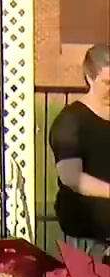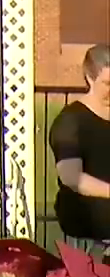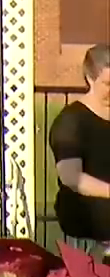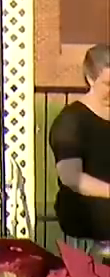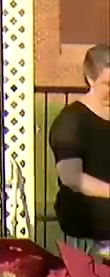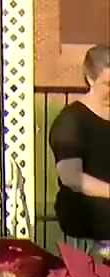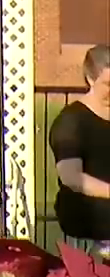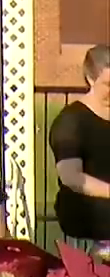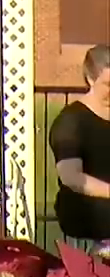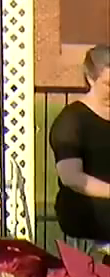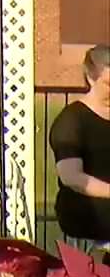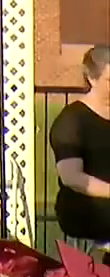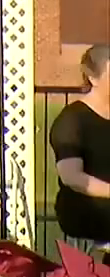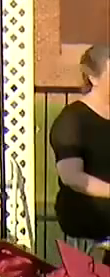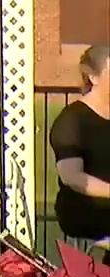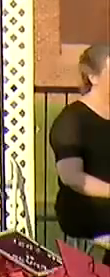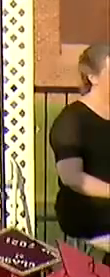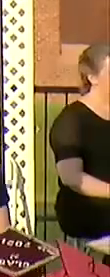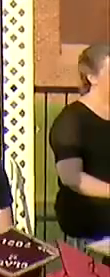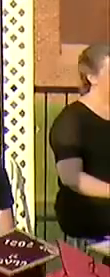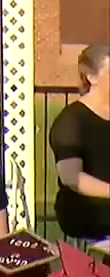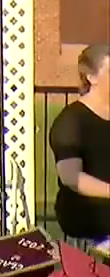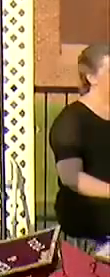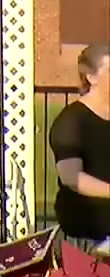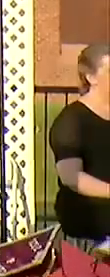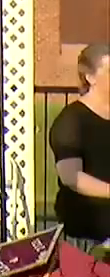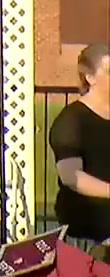Owen Richard Danke.